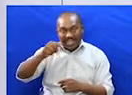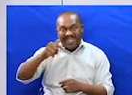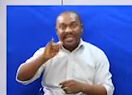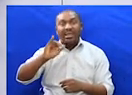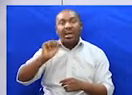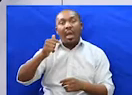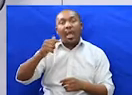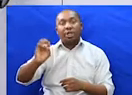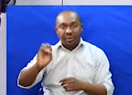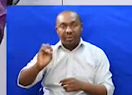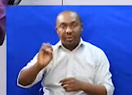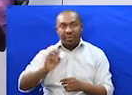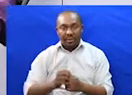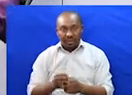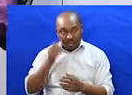DNA from